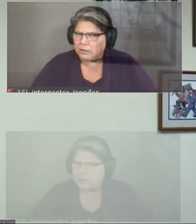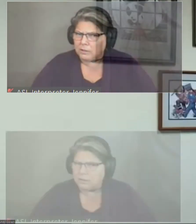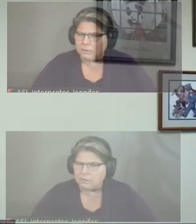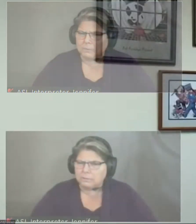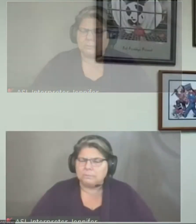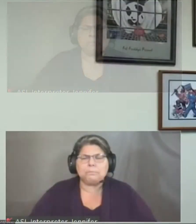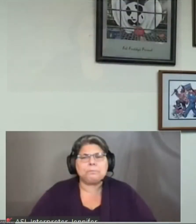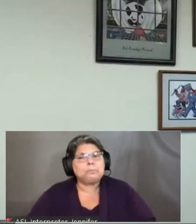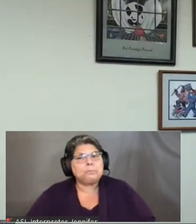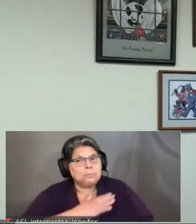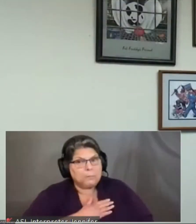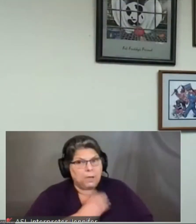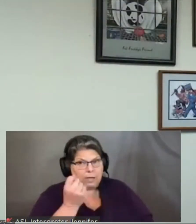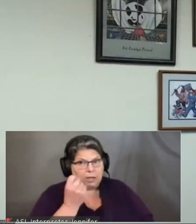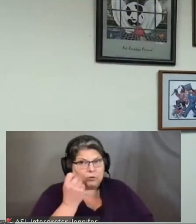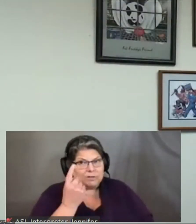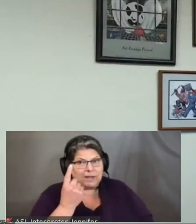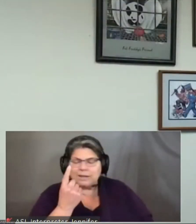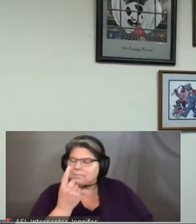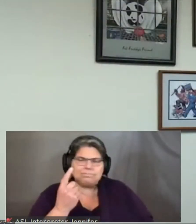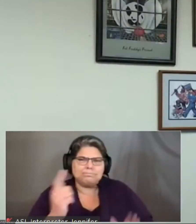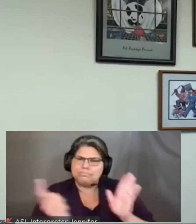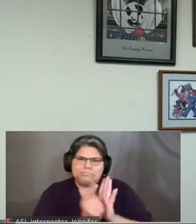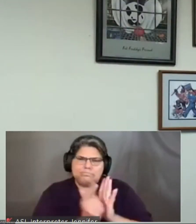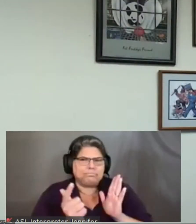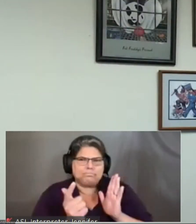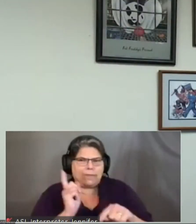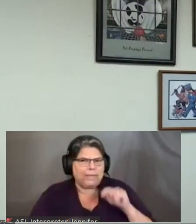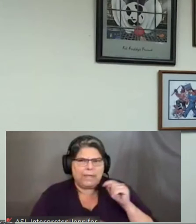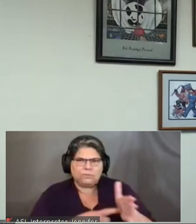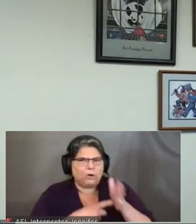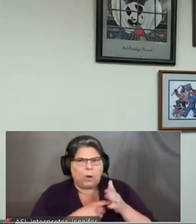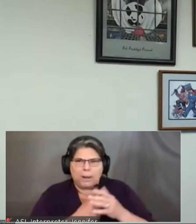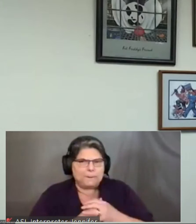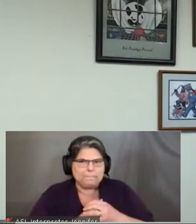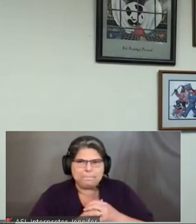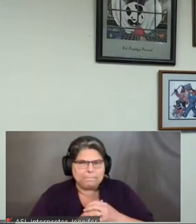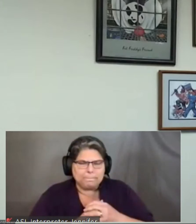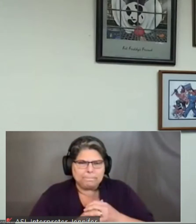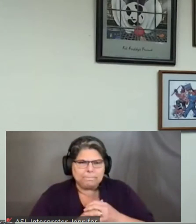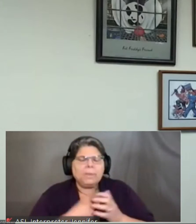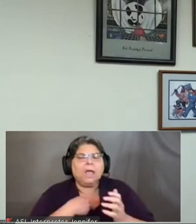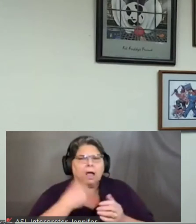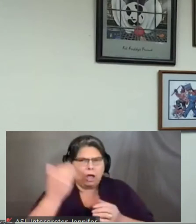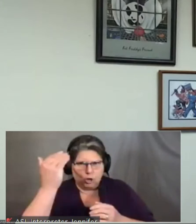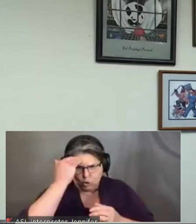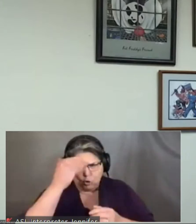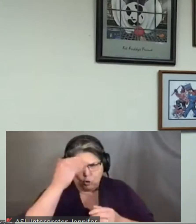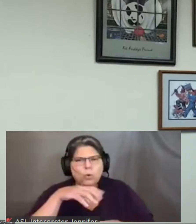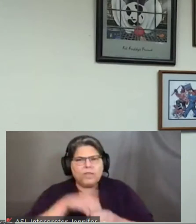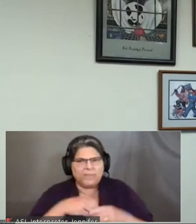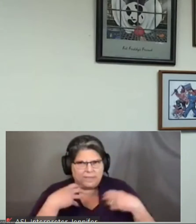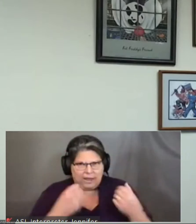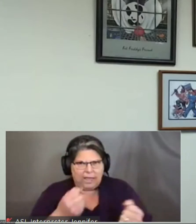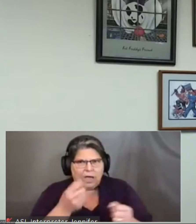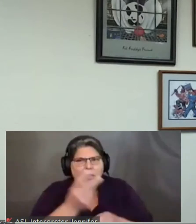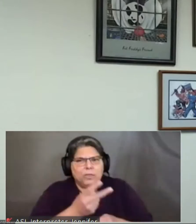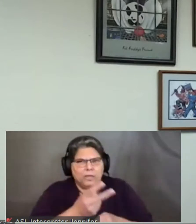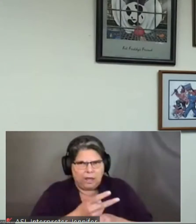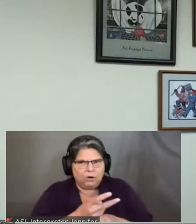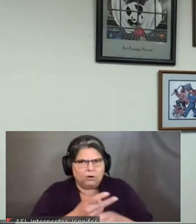As I understand it, it is not legal to do that. I know that even within healthcare